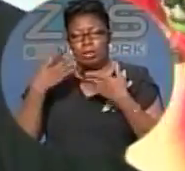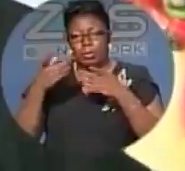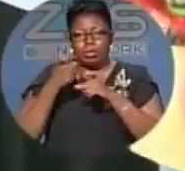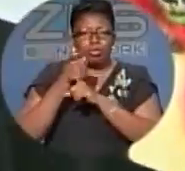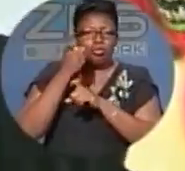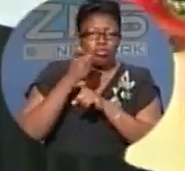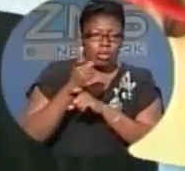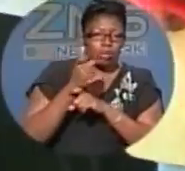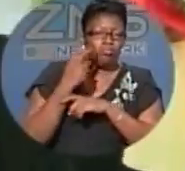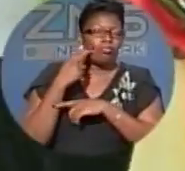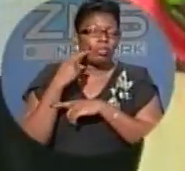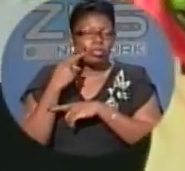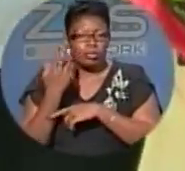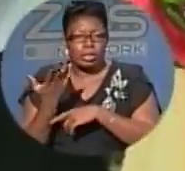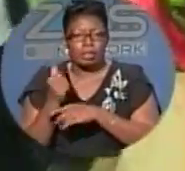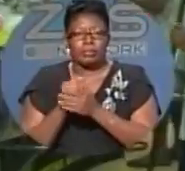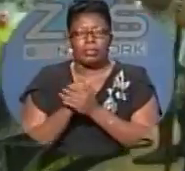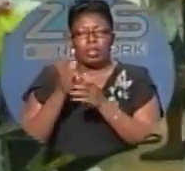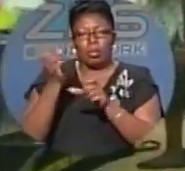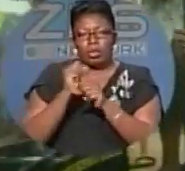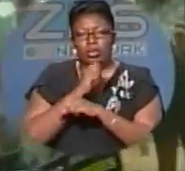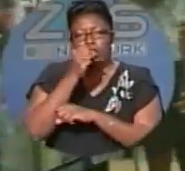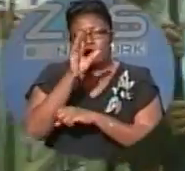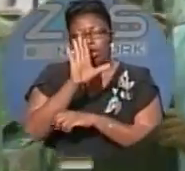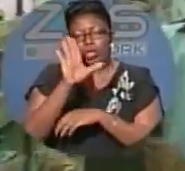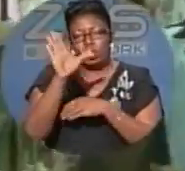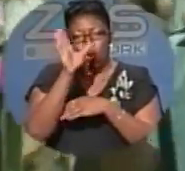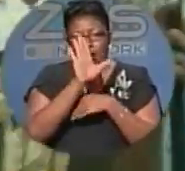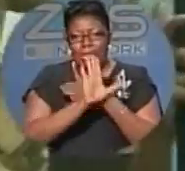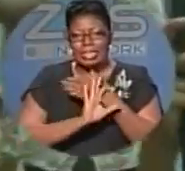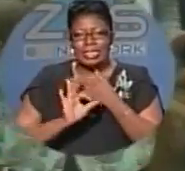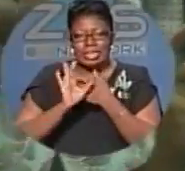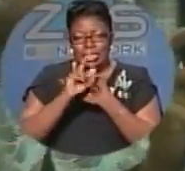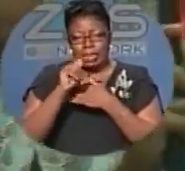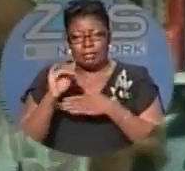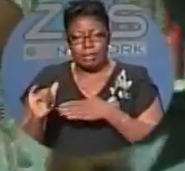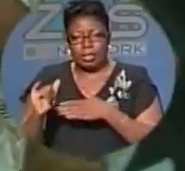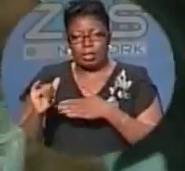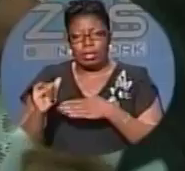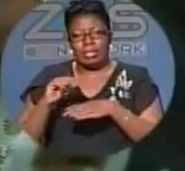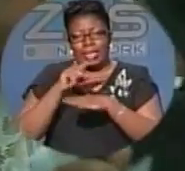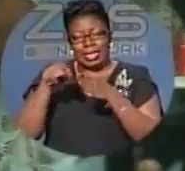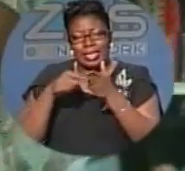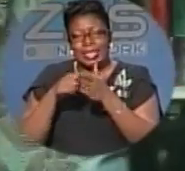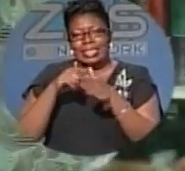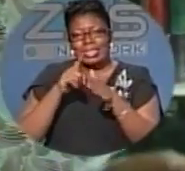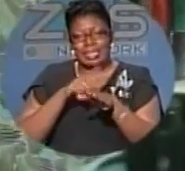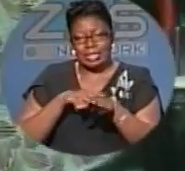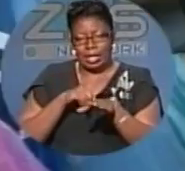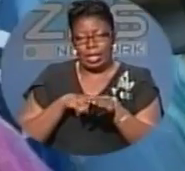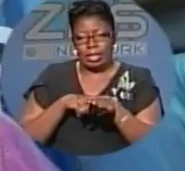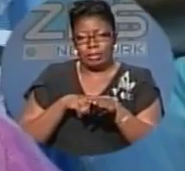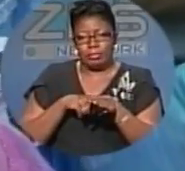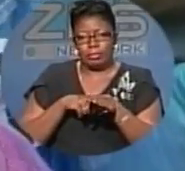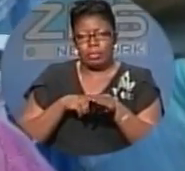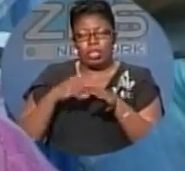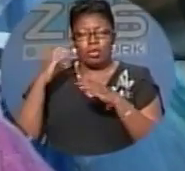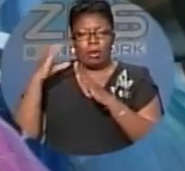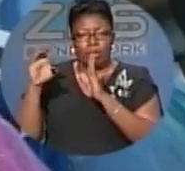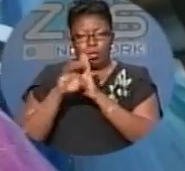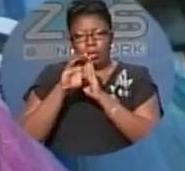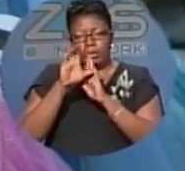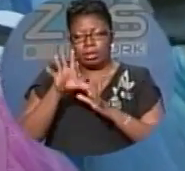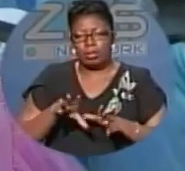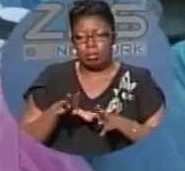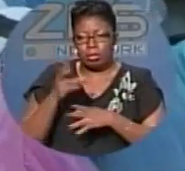course, authorities want to ensure your safety. Police say it's during this time criminals prey on individuals and are once again